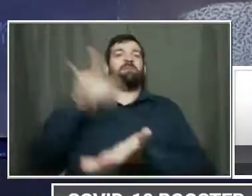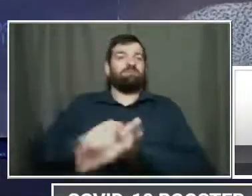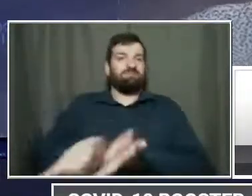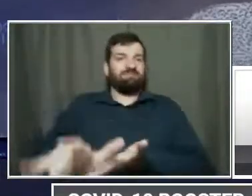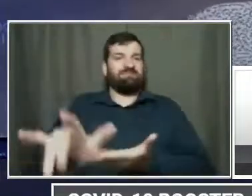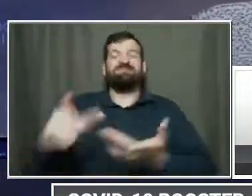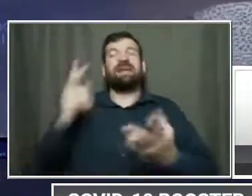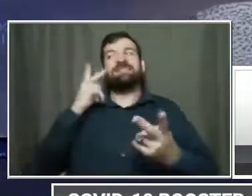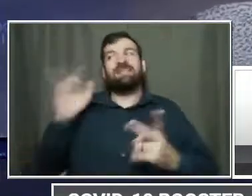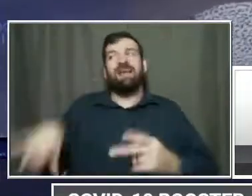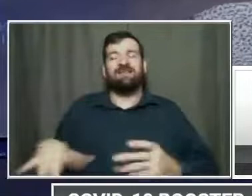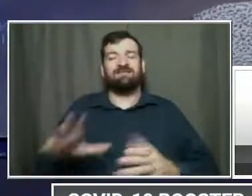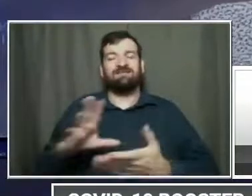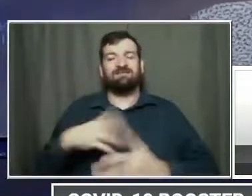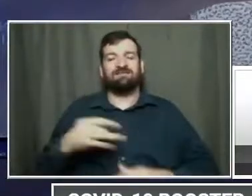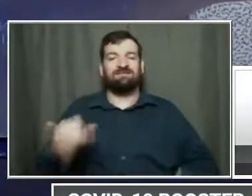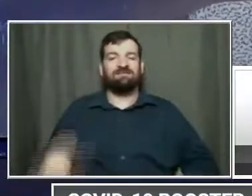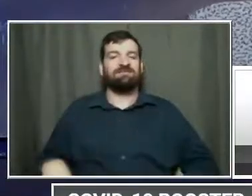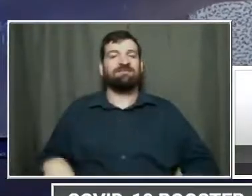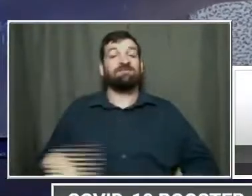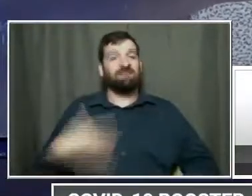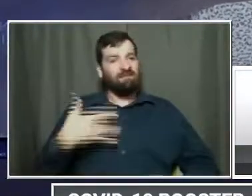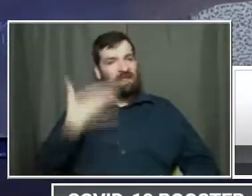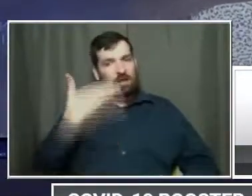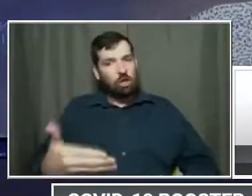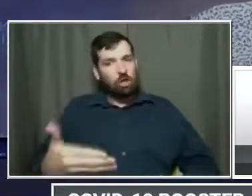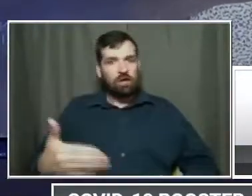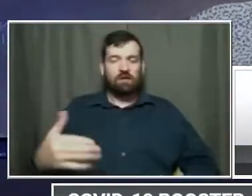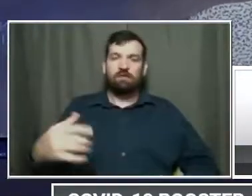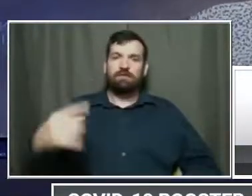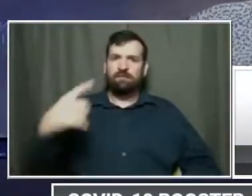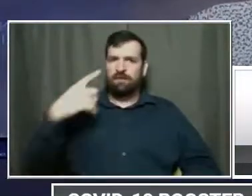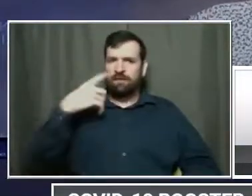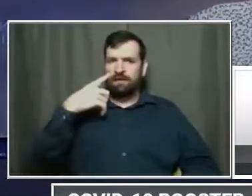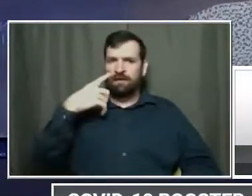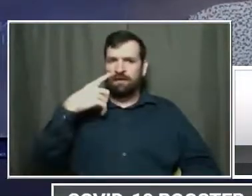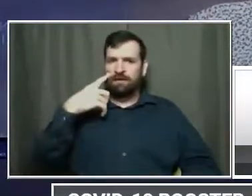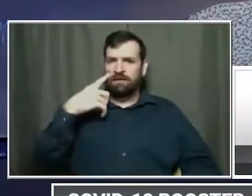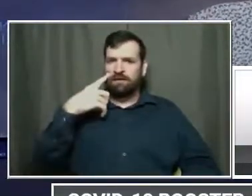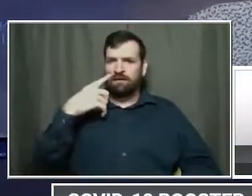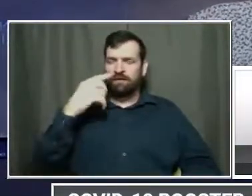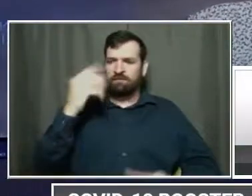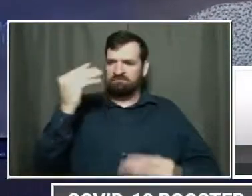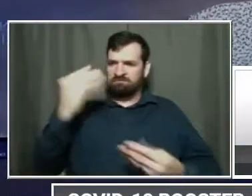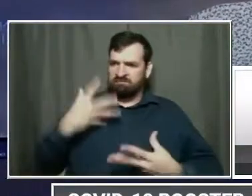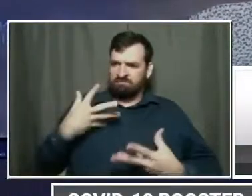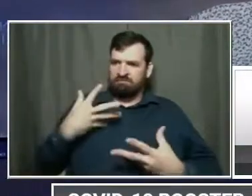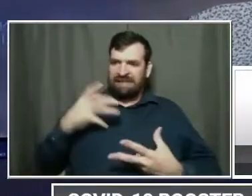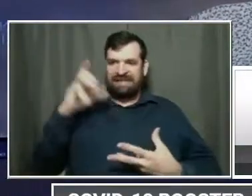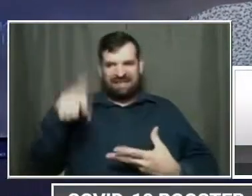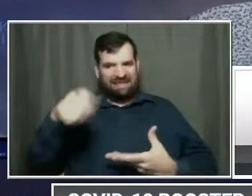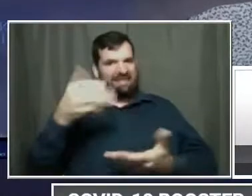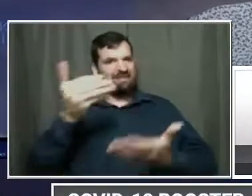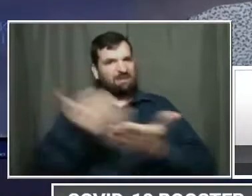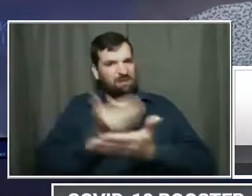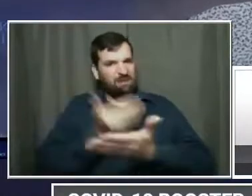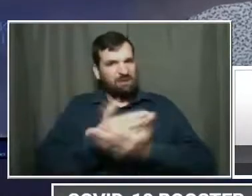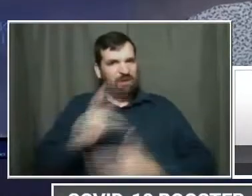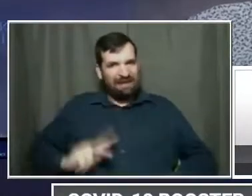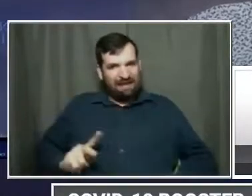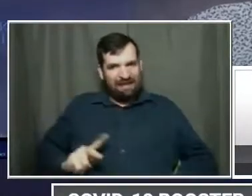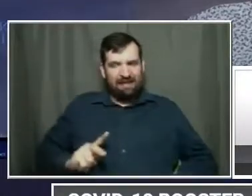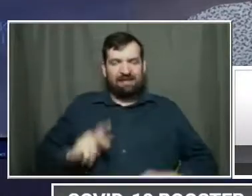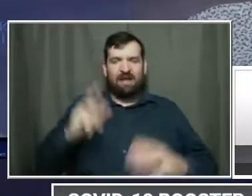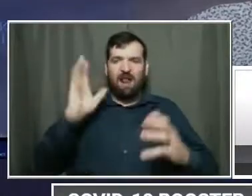I like that. So feeling good. Did you ever think you'd be hearing the news that you needed a new kidney and going to social media to find one of